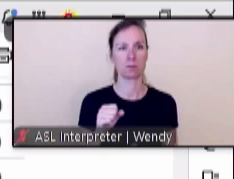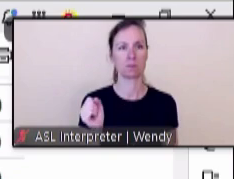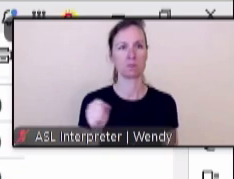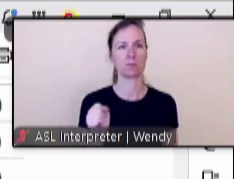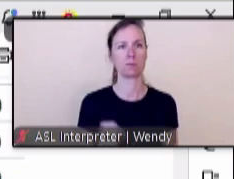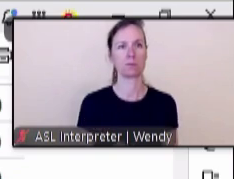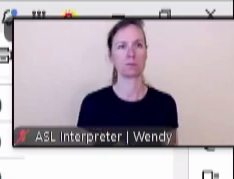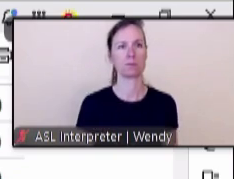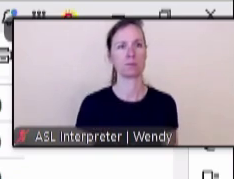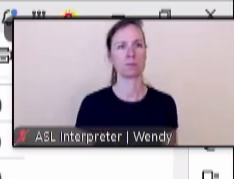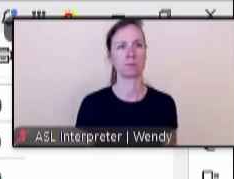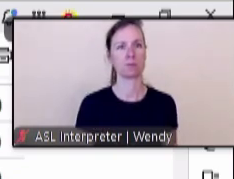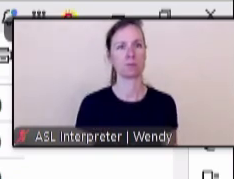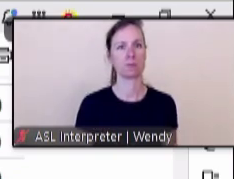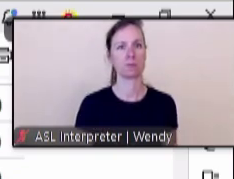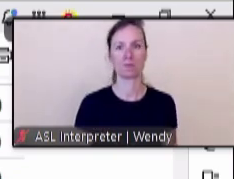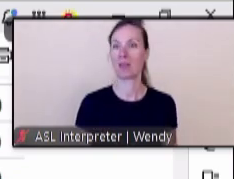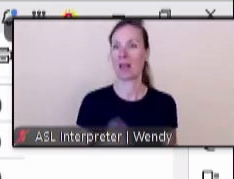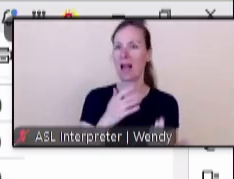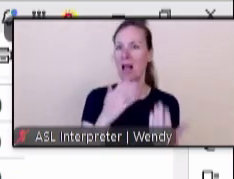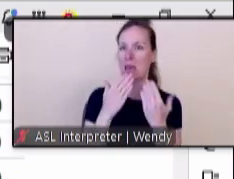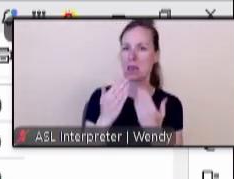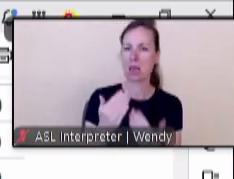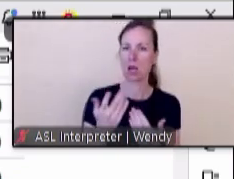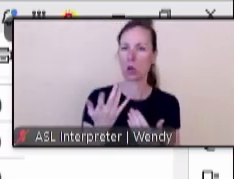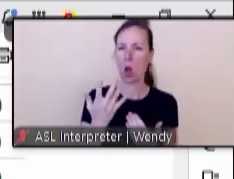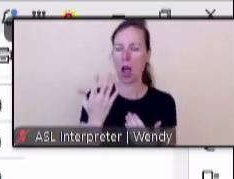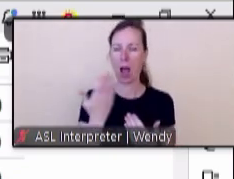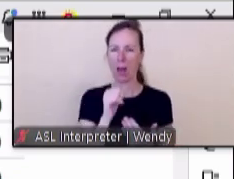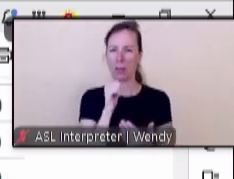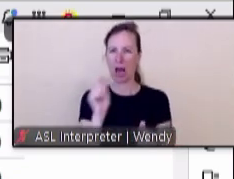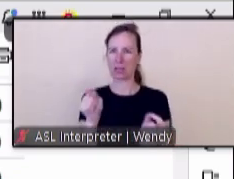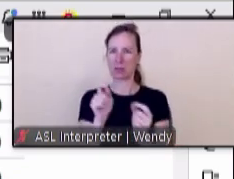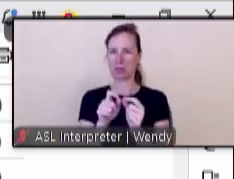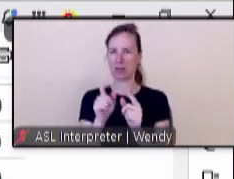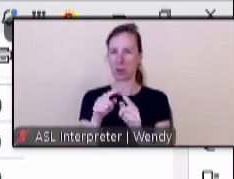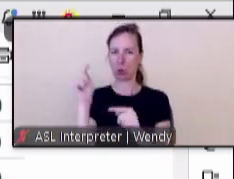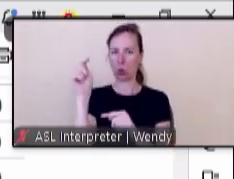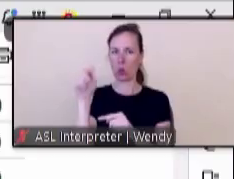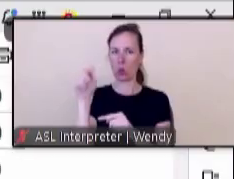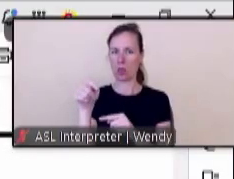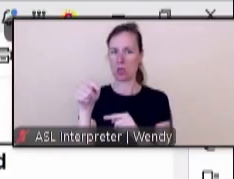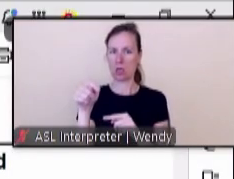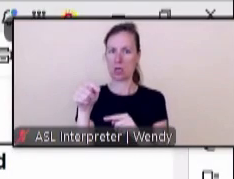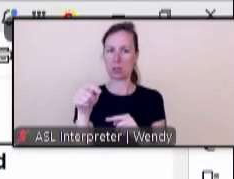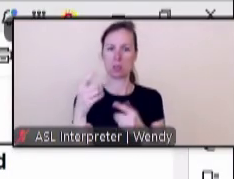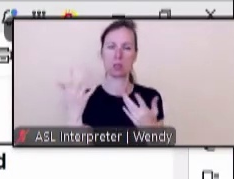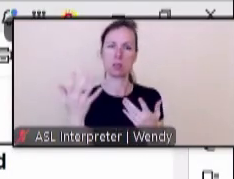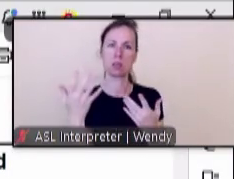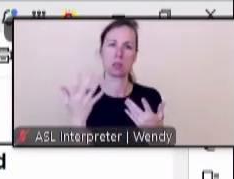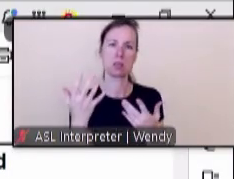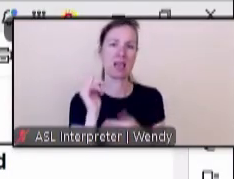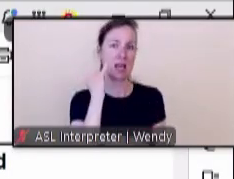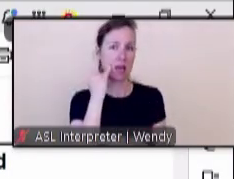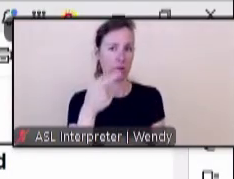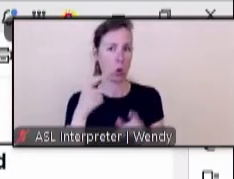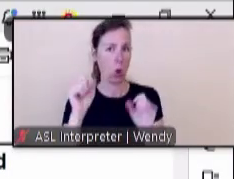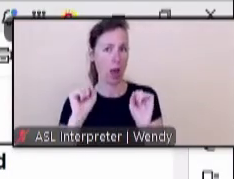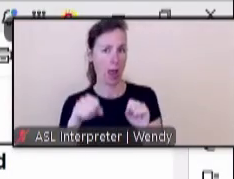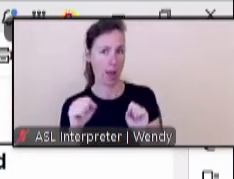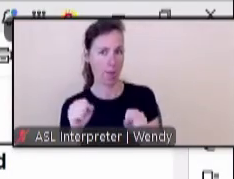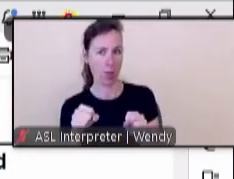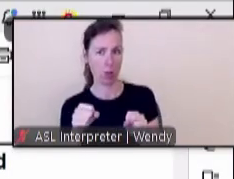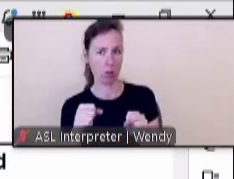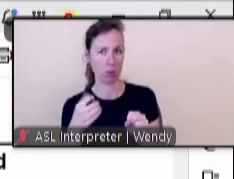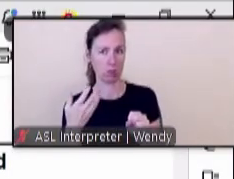I think not, thank you. I think not, maybe not specific to this. Well, I don't know if you're able, and again, this is